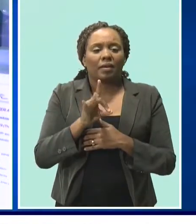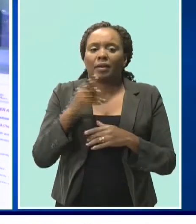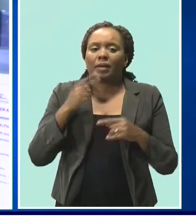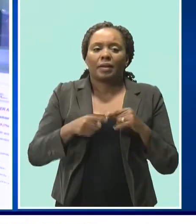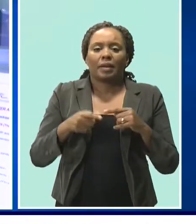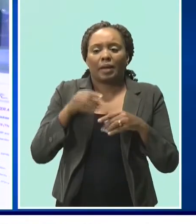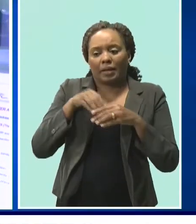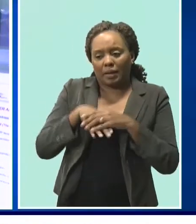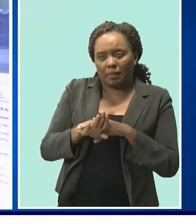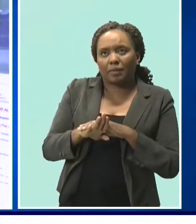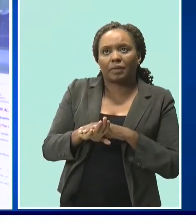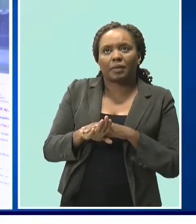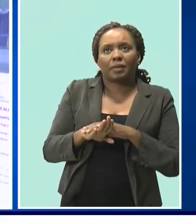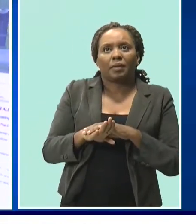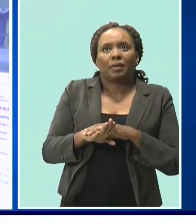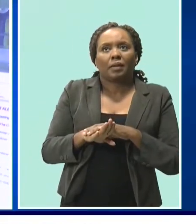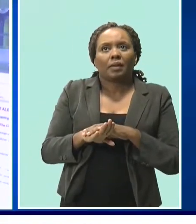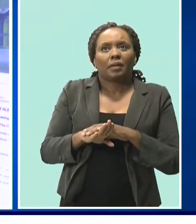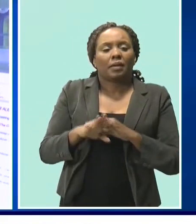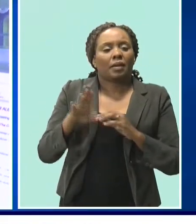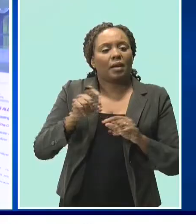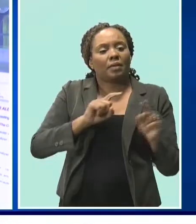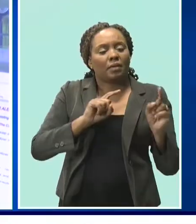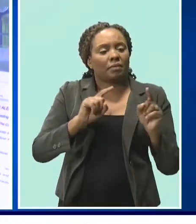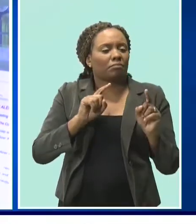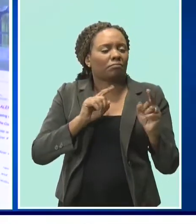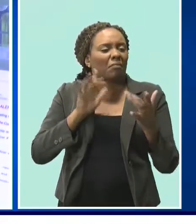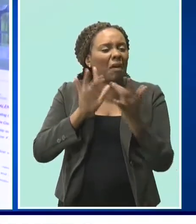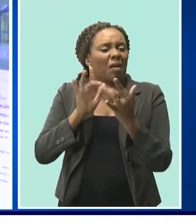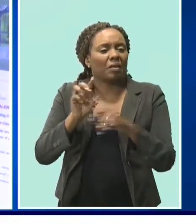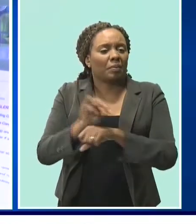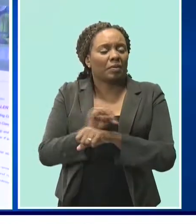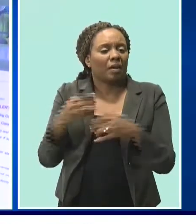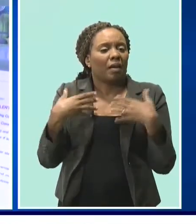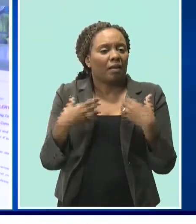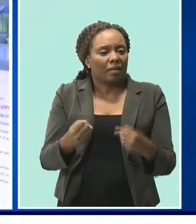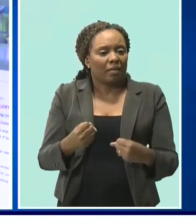contact the Ministry of Health and stuff. Then I also